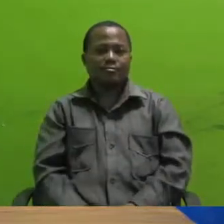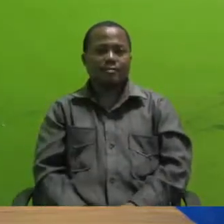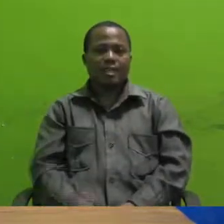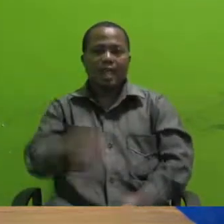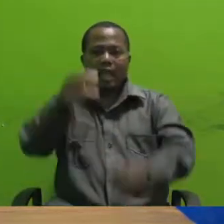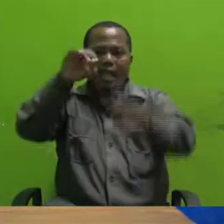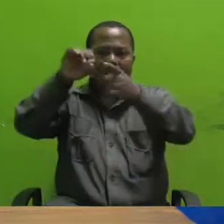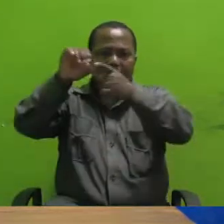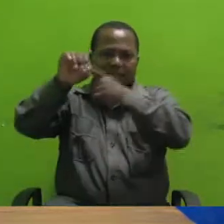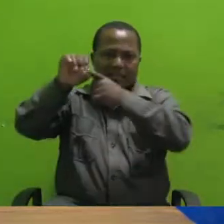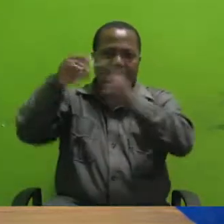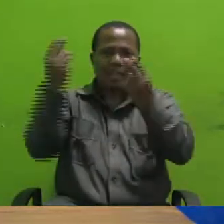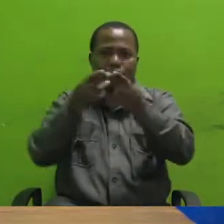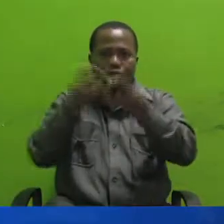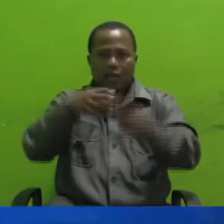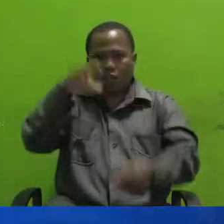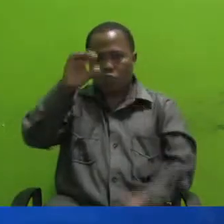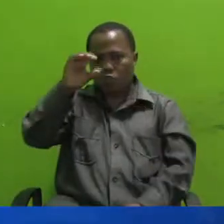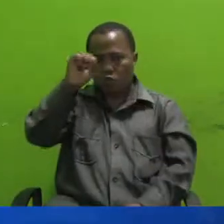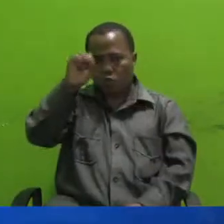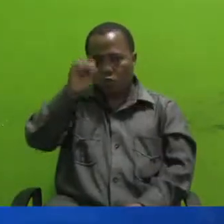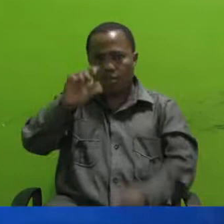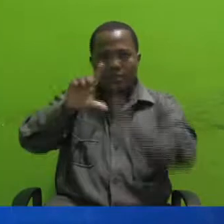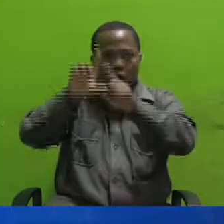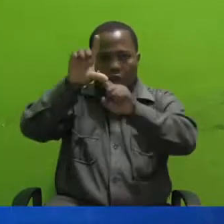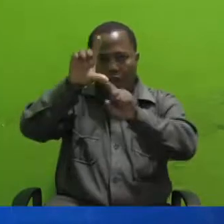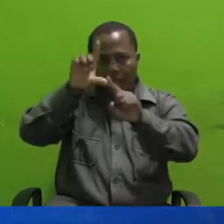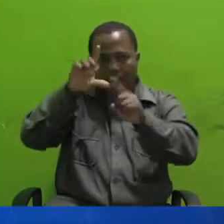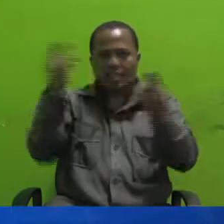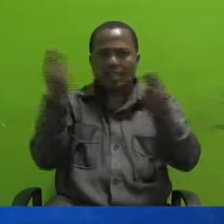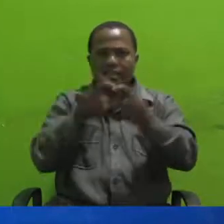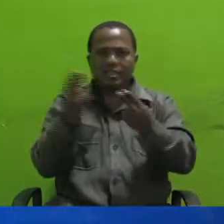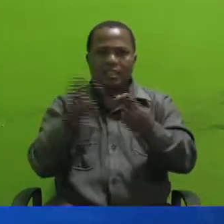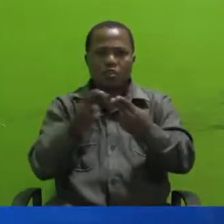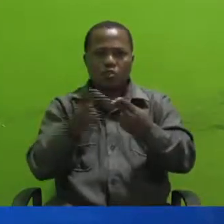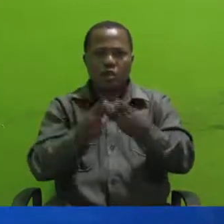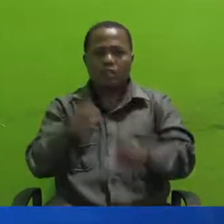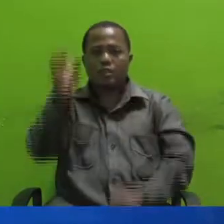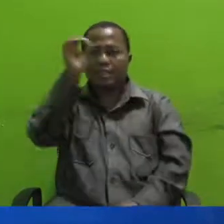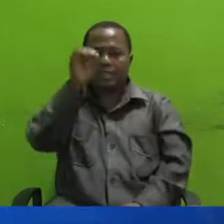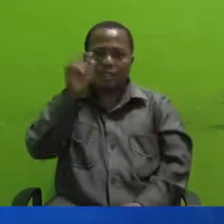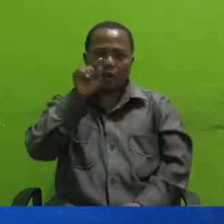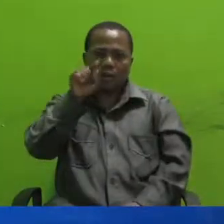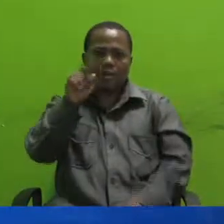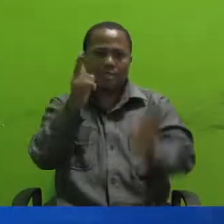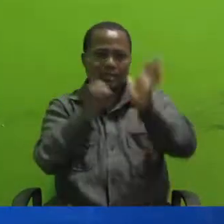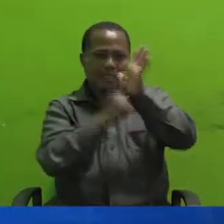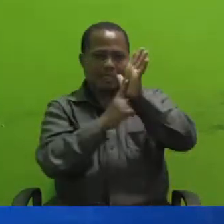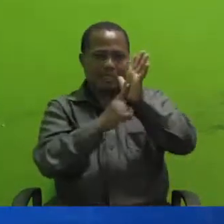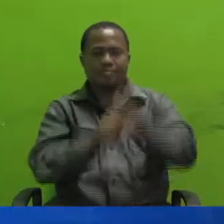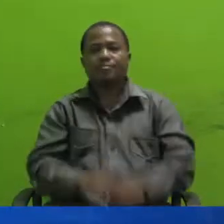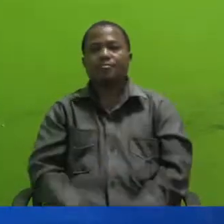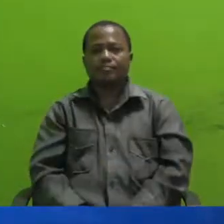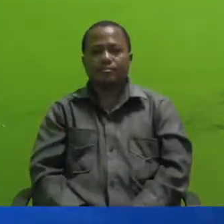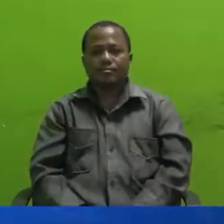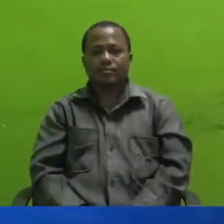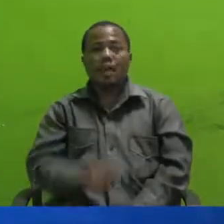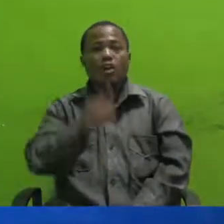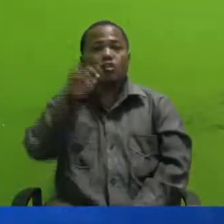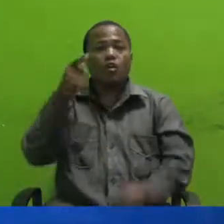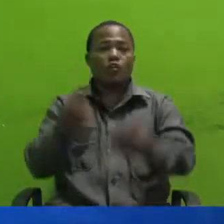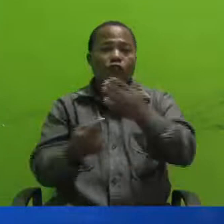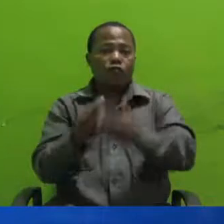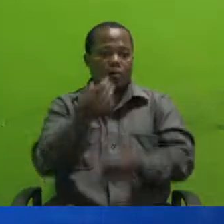theta is equal to cos of angle beta is equal to 0.6.